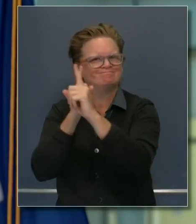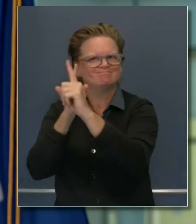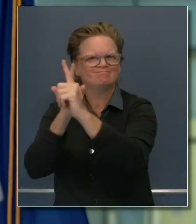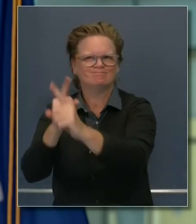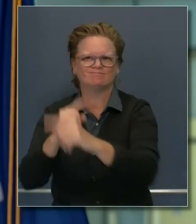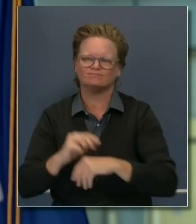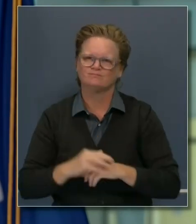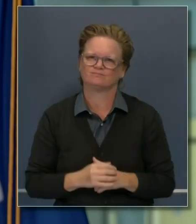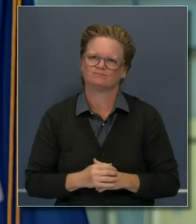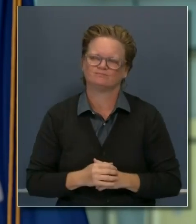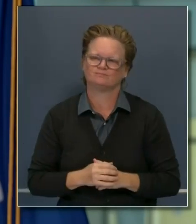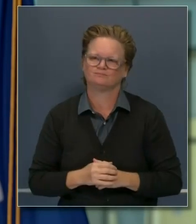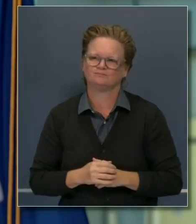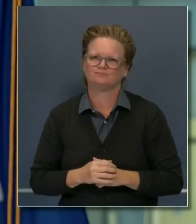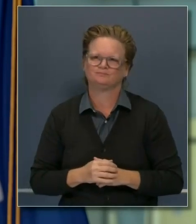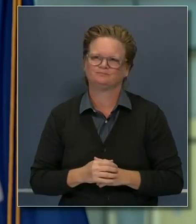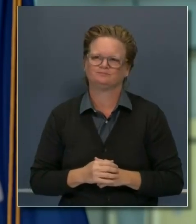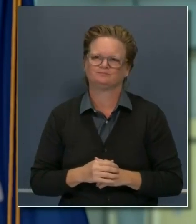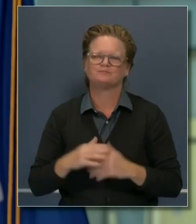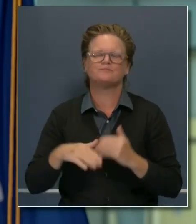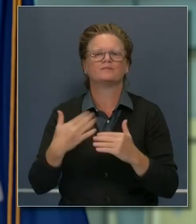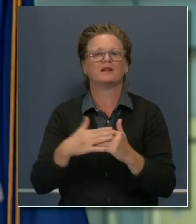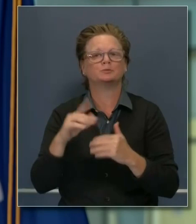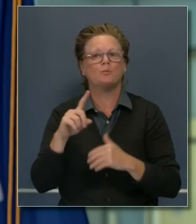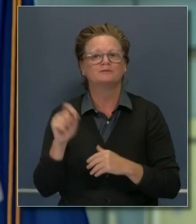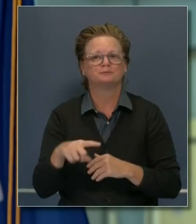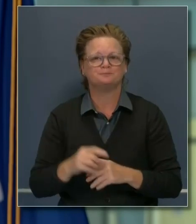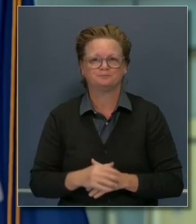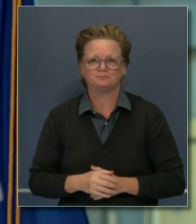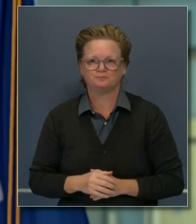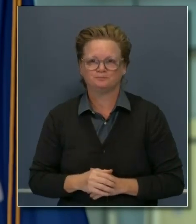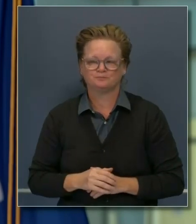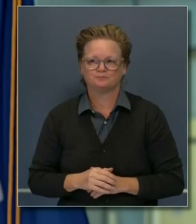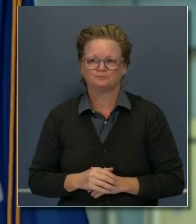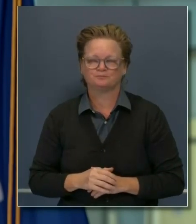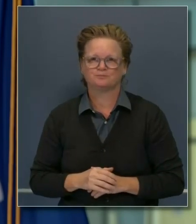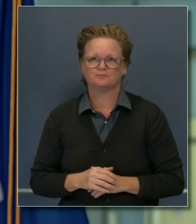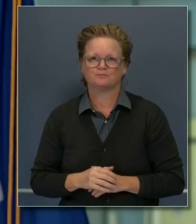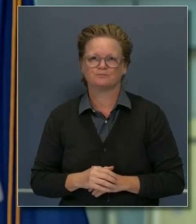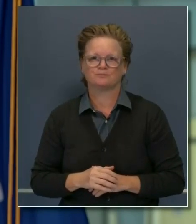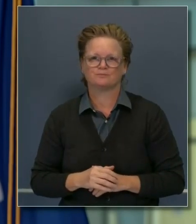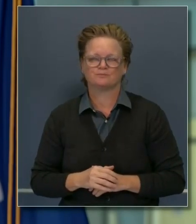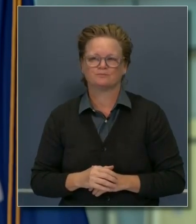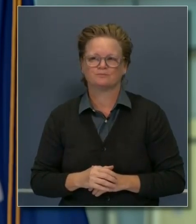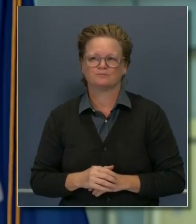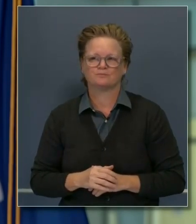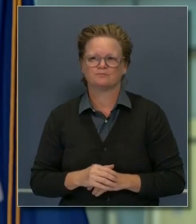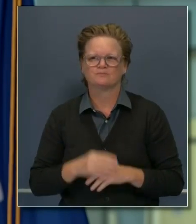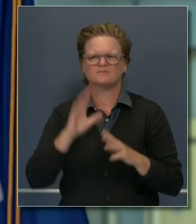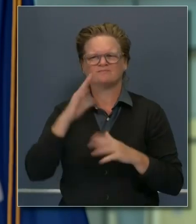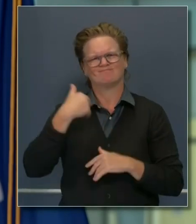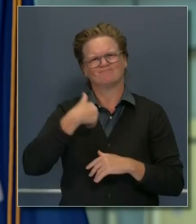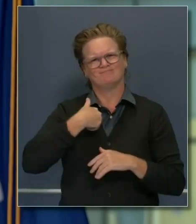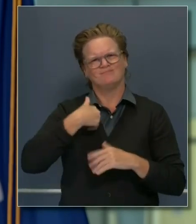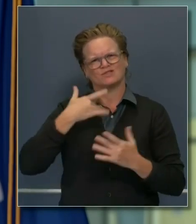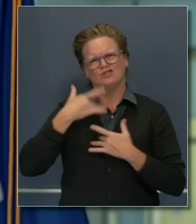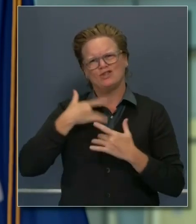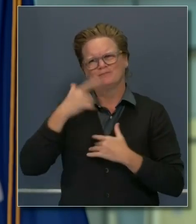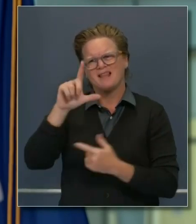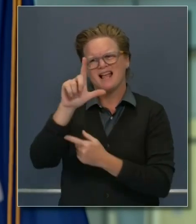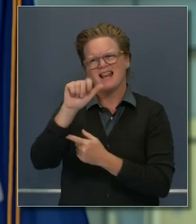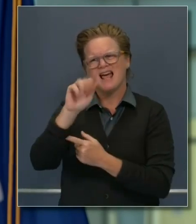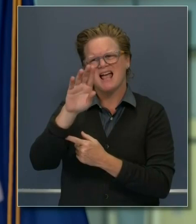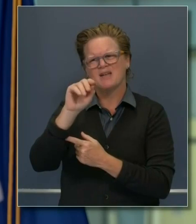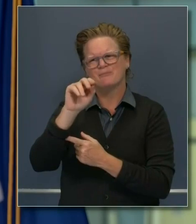Hi, Governor. Thank you for taking my questions. Always appreciated. There's been some concern among labor leaders down here in Orange County, at least, and I'm sure other